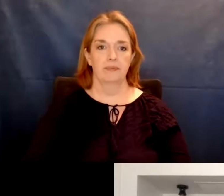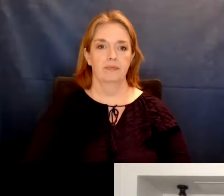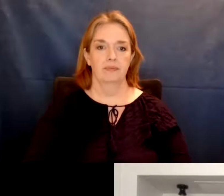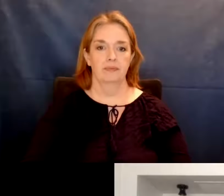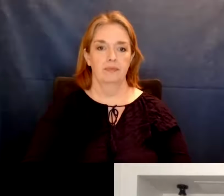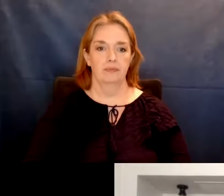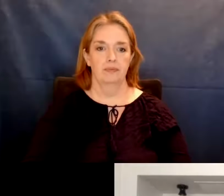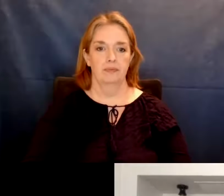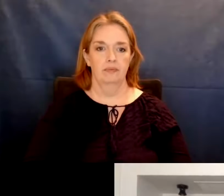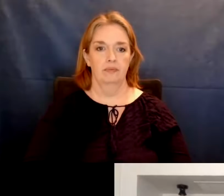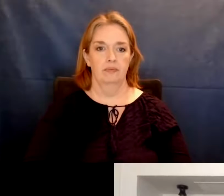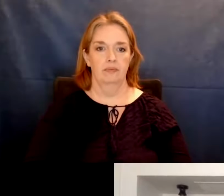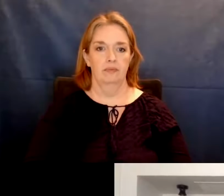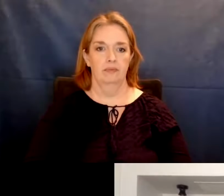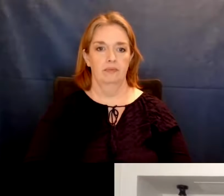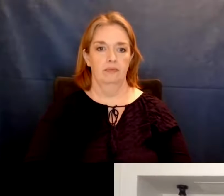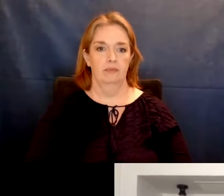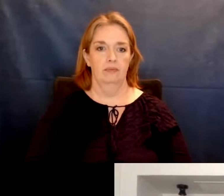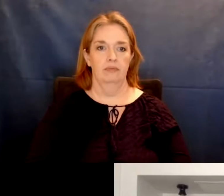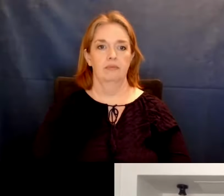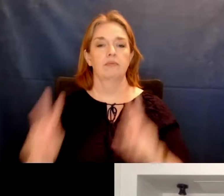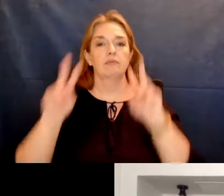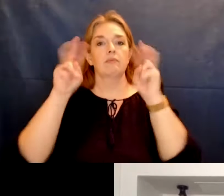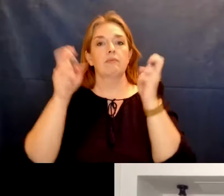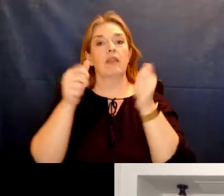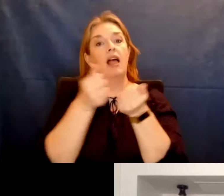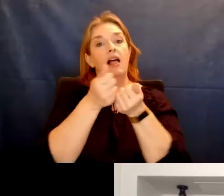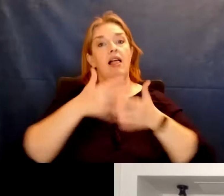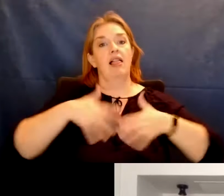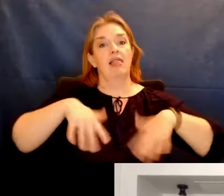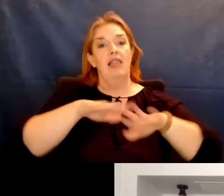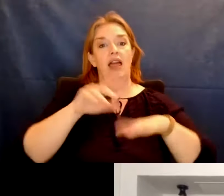Land of the plea, home of the graves.